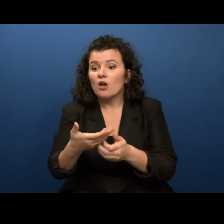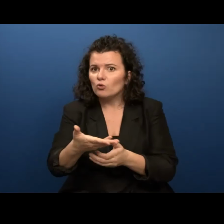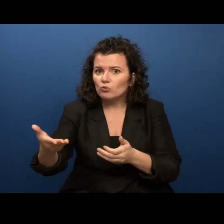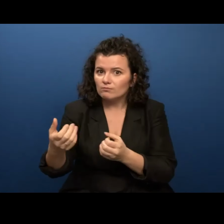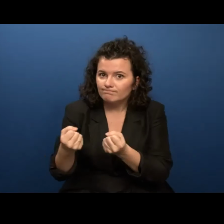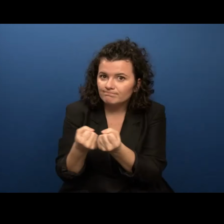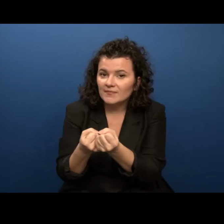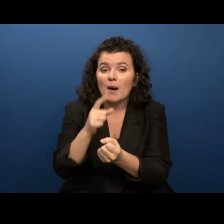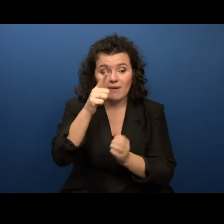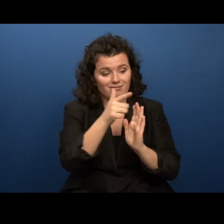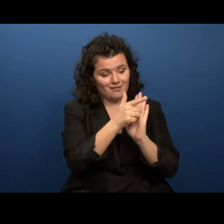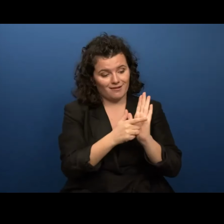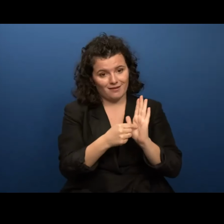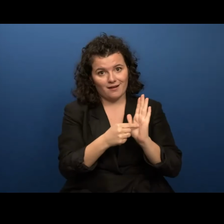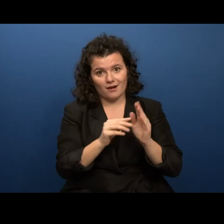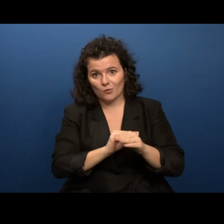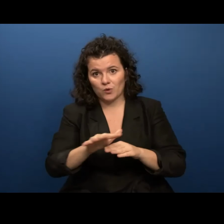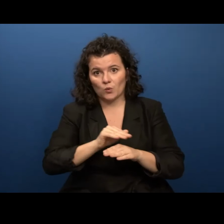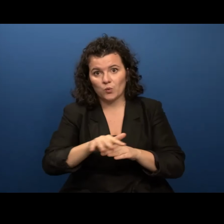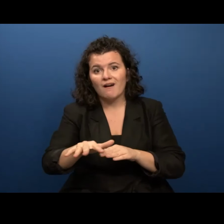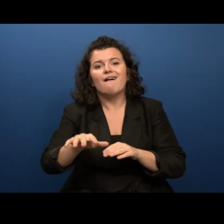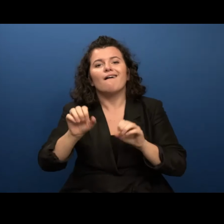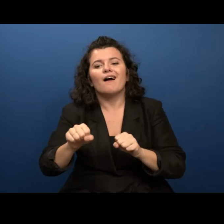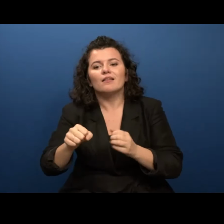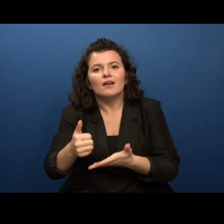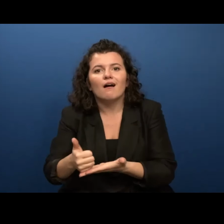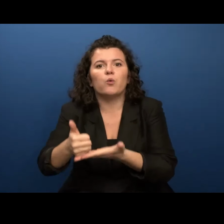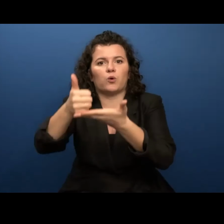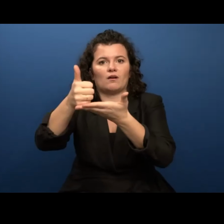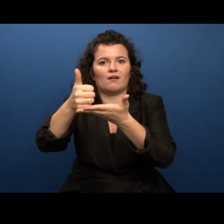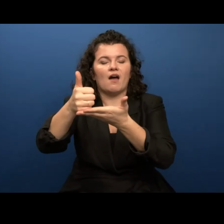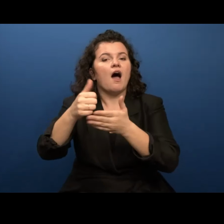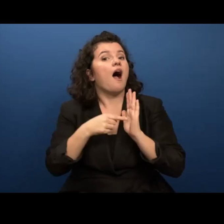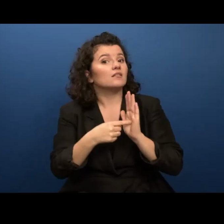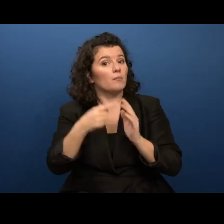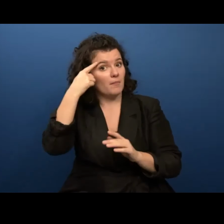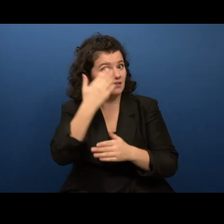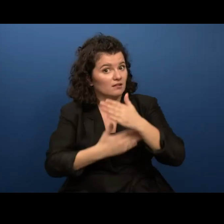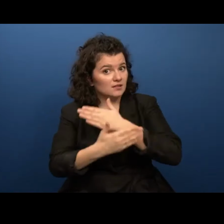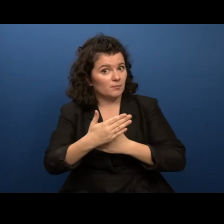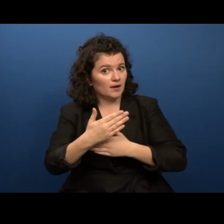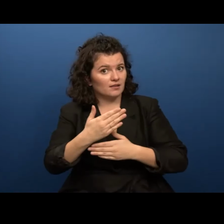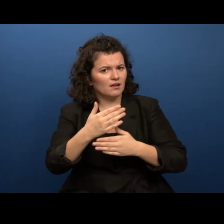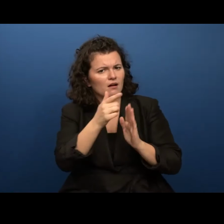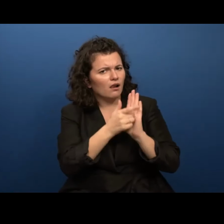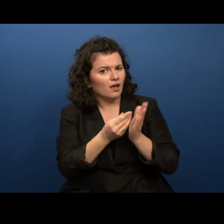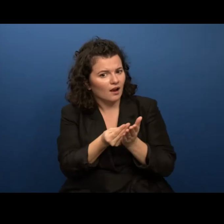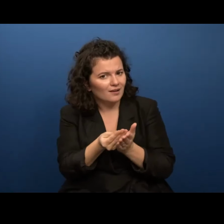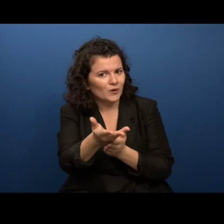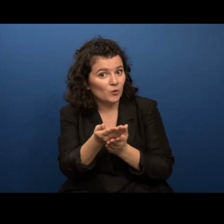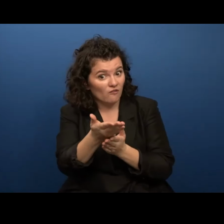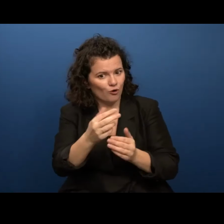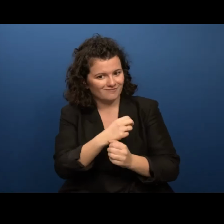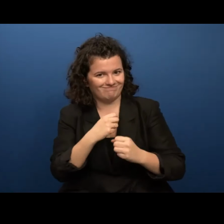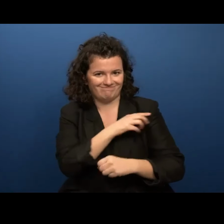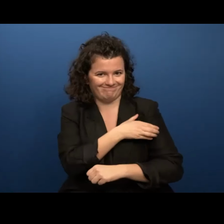people, especially people with mental health issues, particularly with learning disabilities too. I mean, for example, a good simple